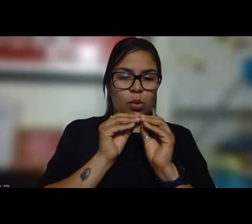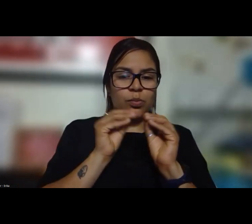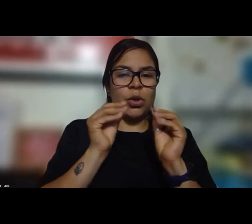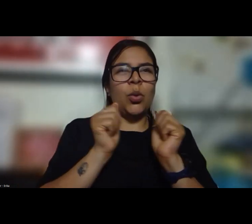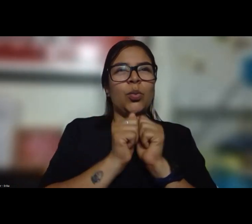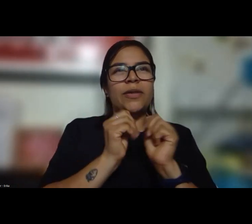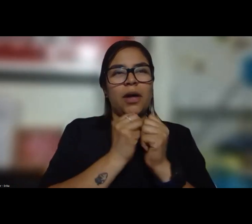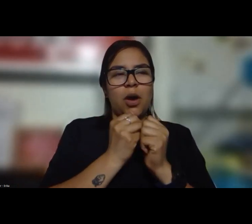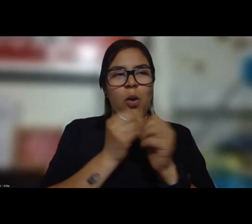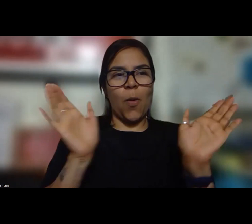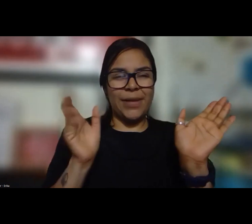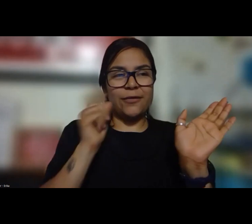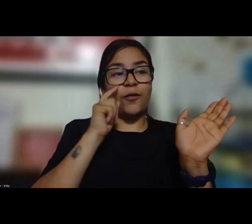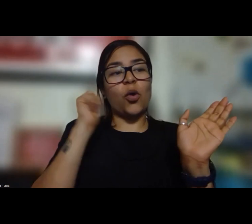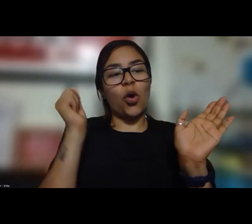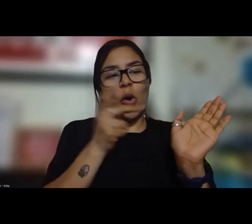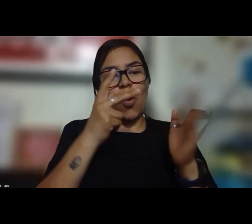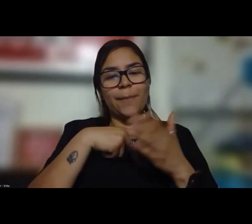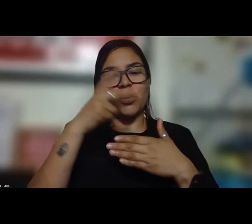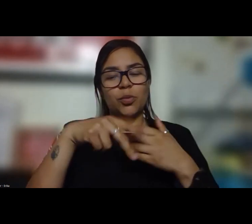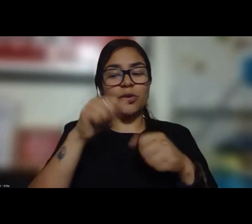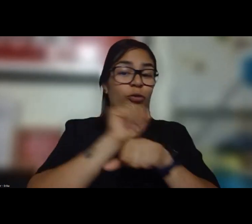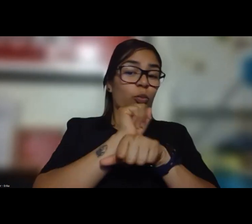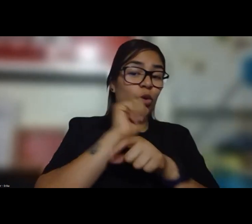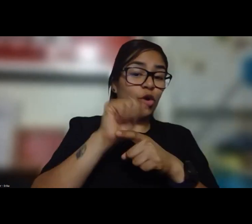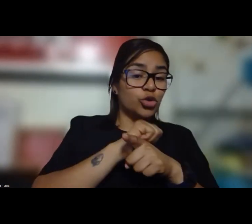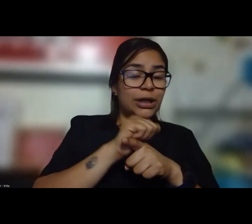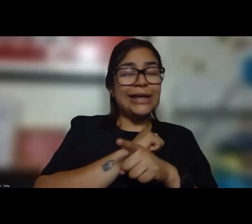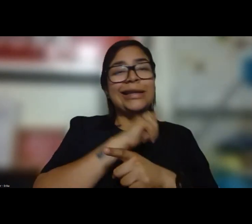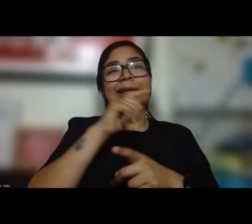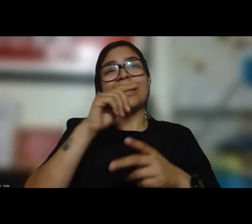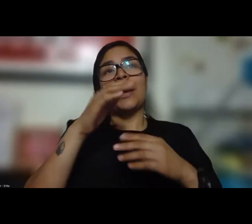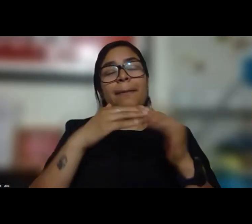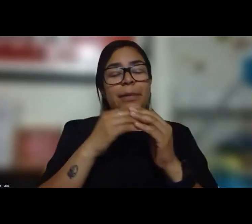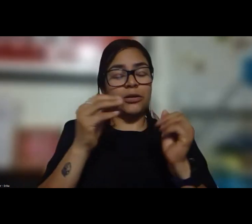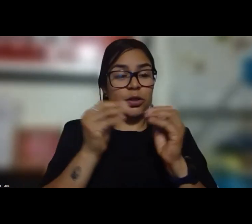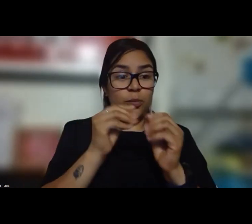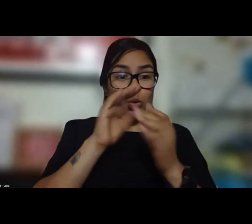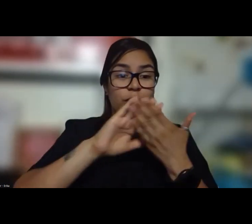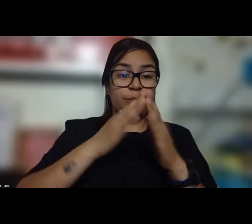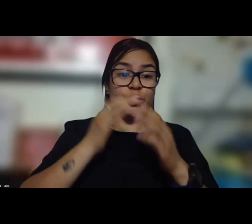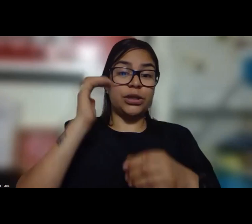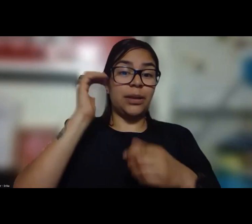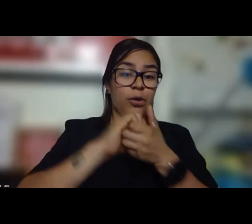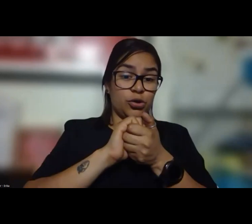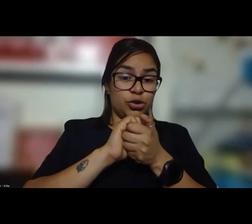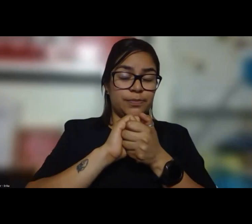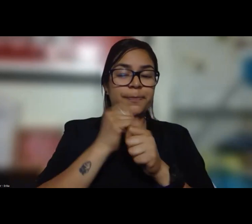broadly across program development, workforce training, and building community partnerships. So we'll be